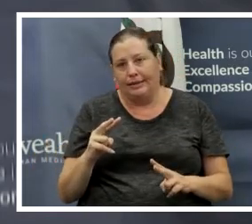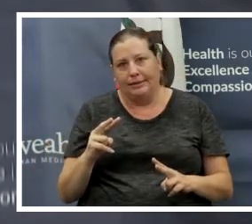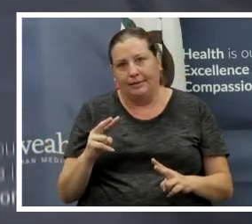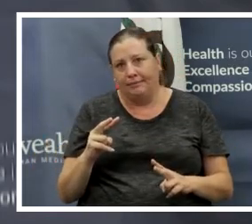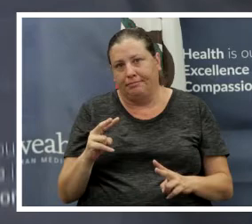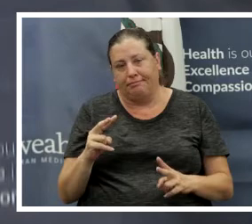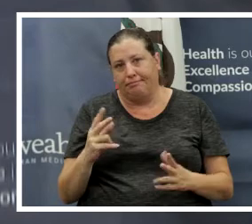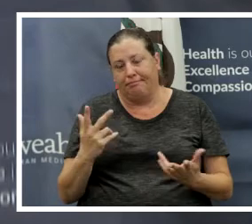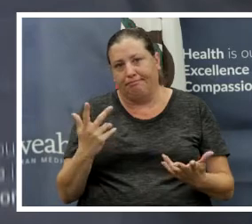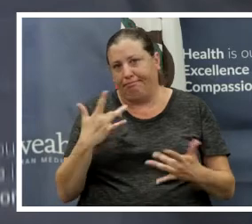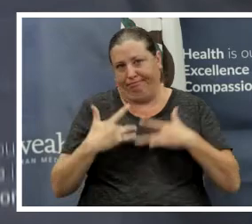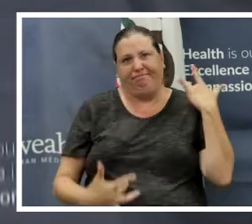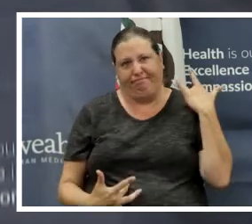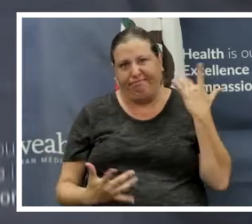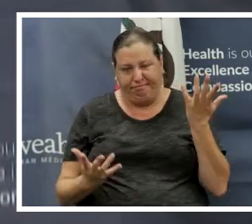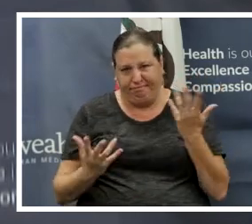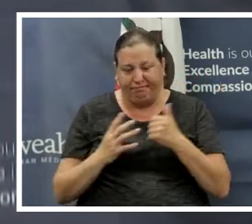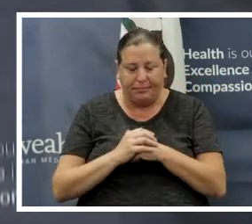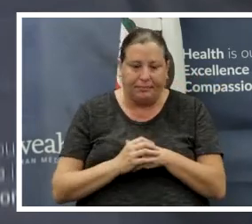direct,